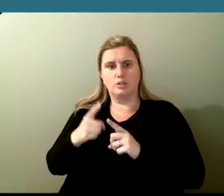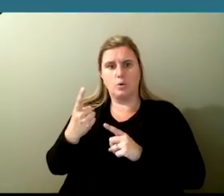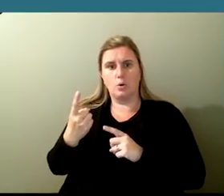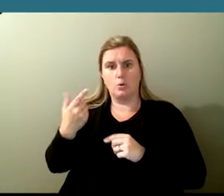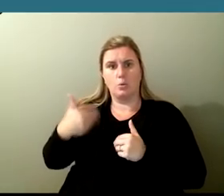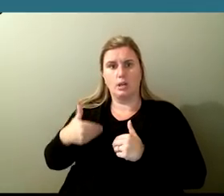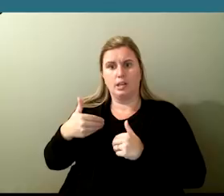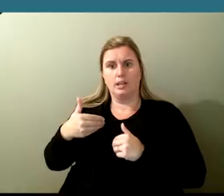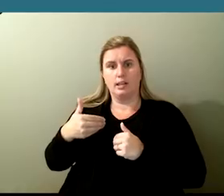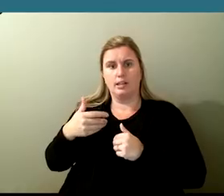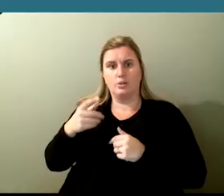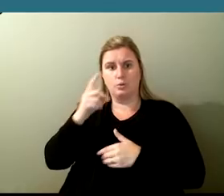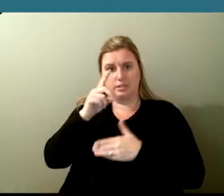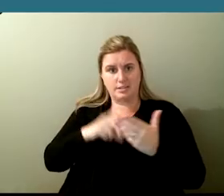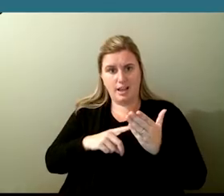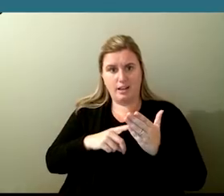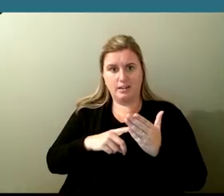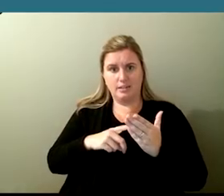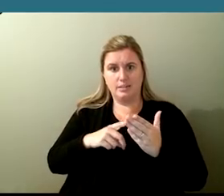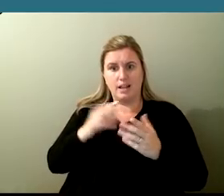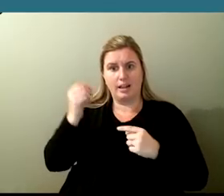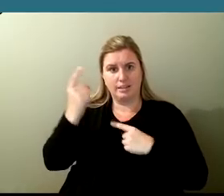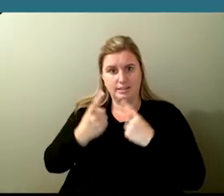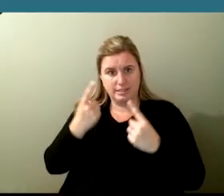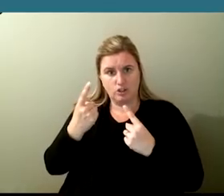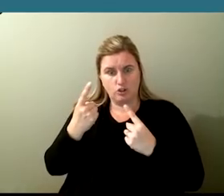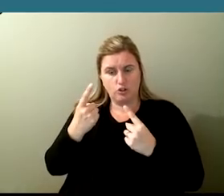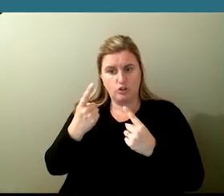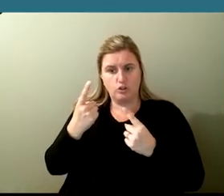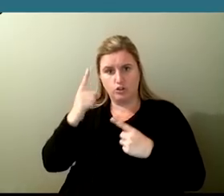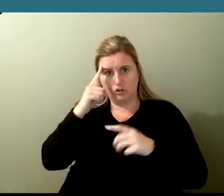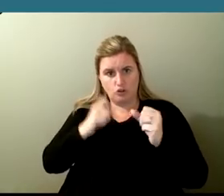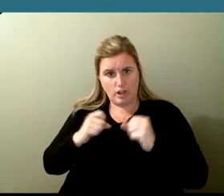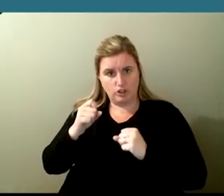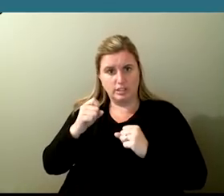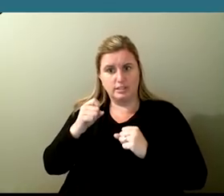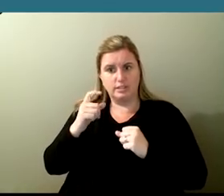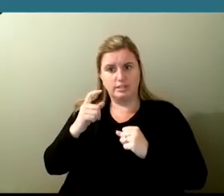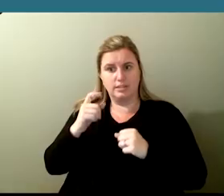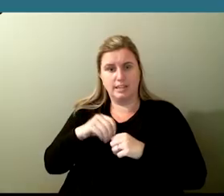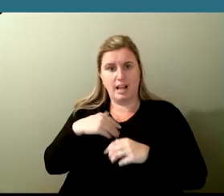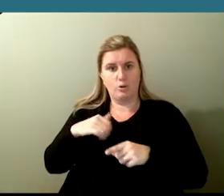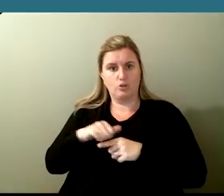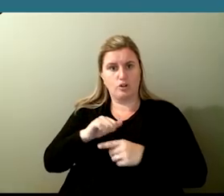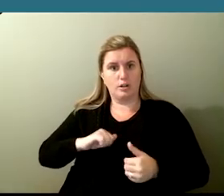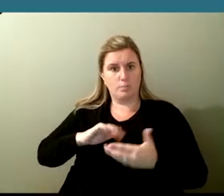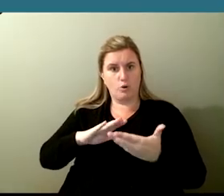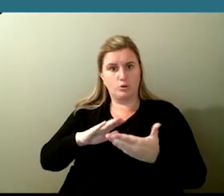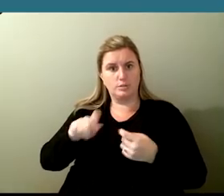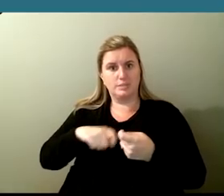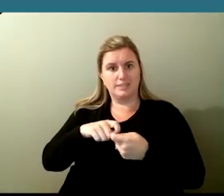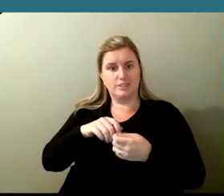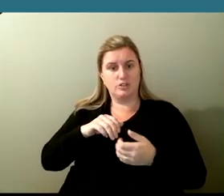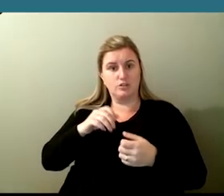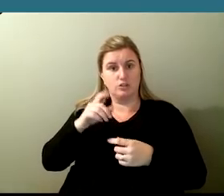who design and consider strategies in our training approaches, specific